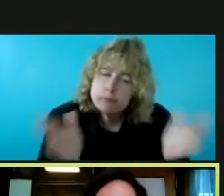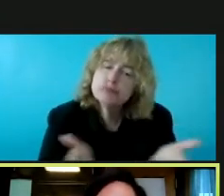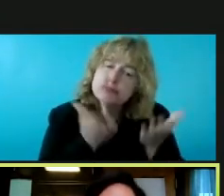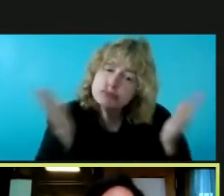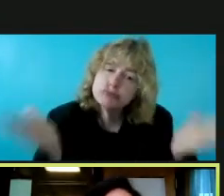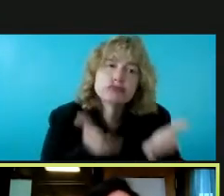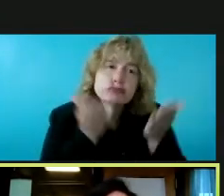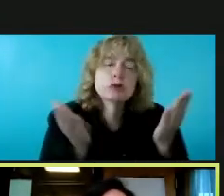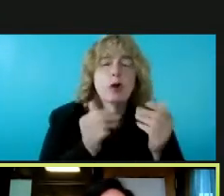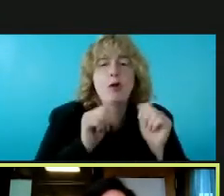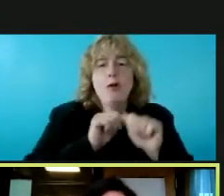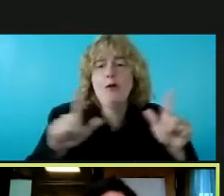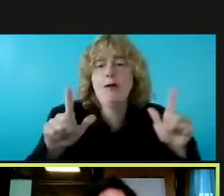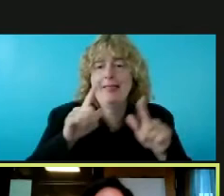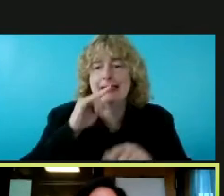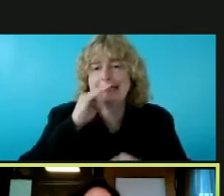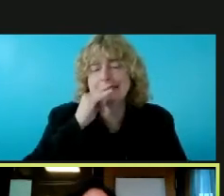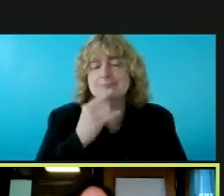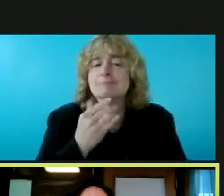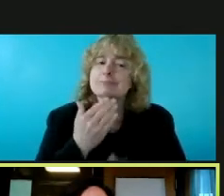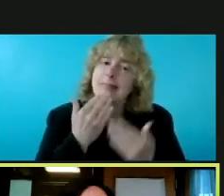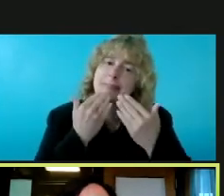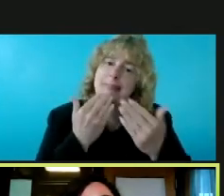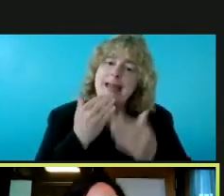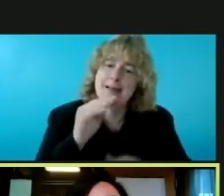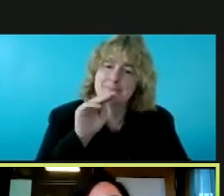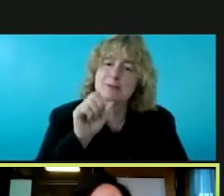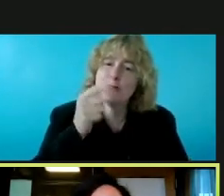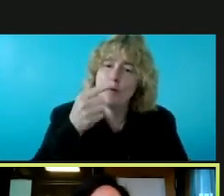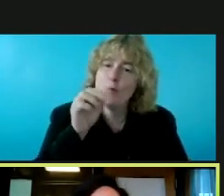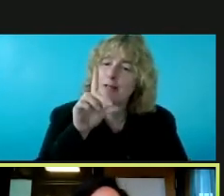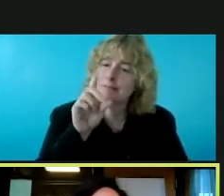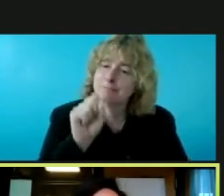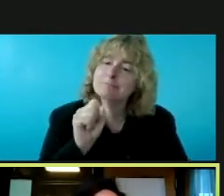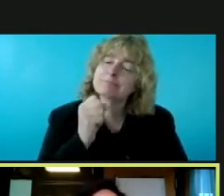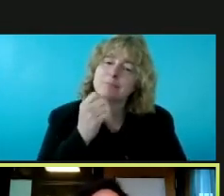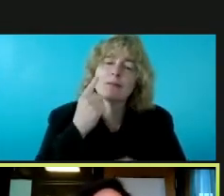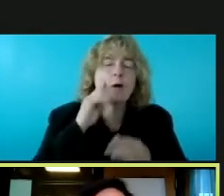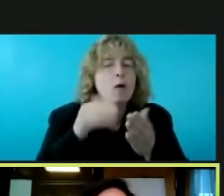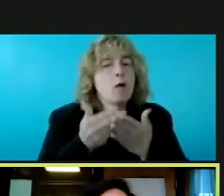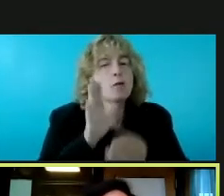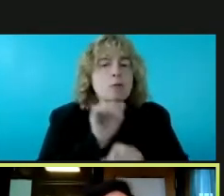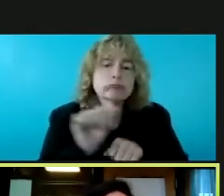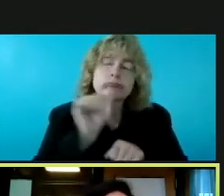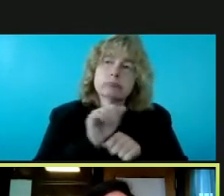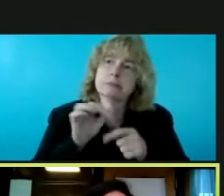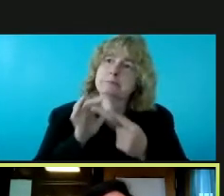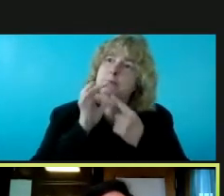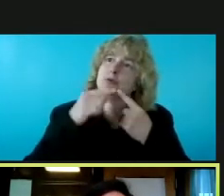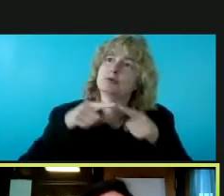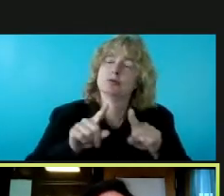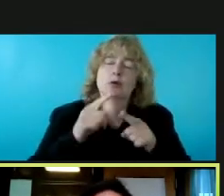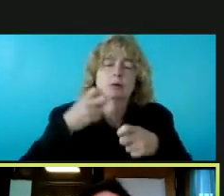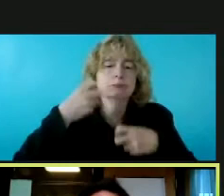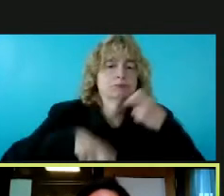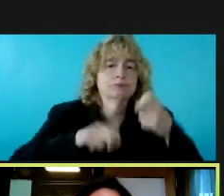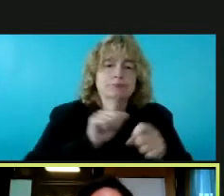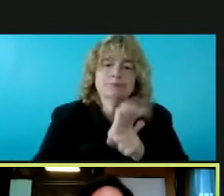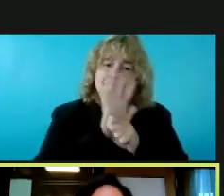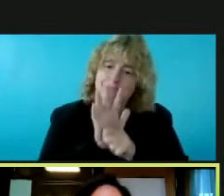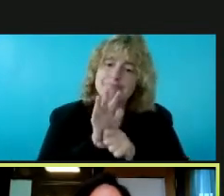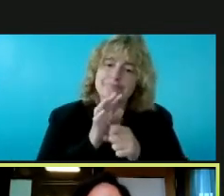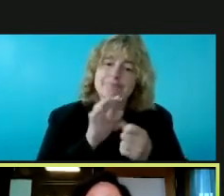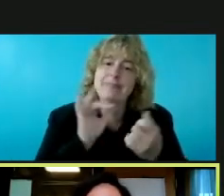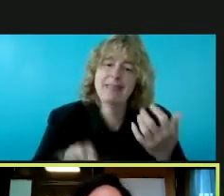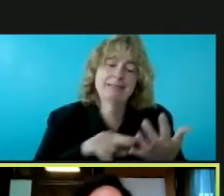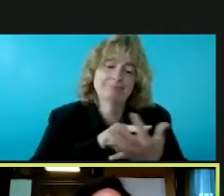So shout out to Ms. Golds. Thank you for all that you do, especially during these very difficult times. And so just to recap,